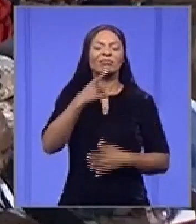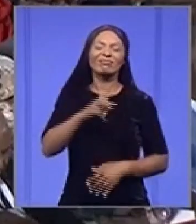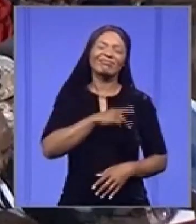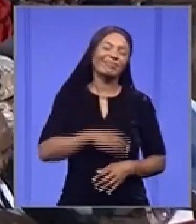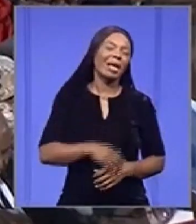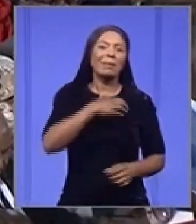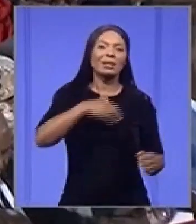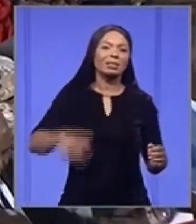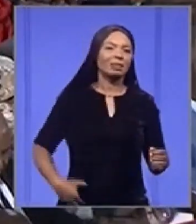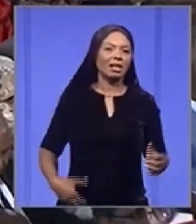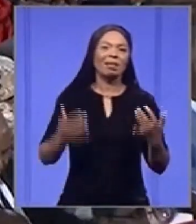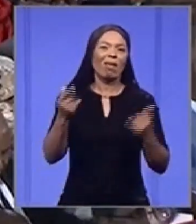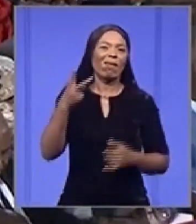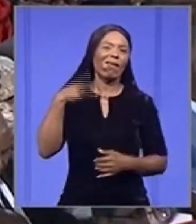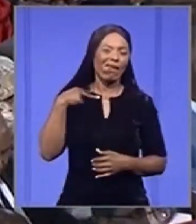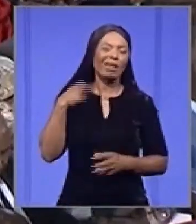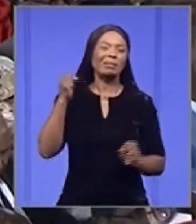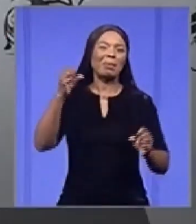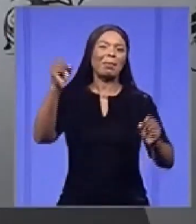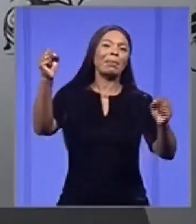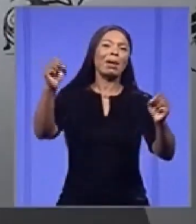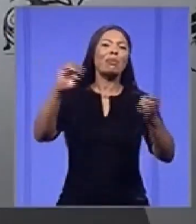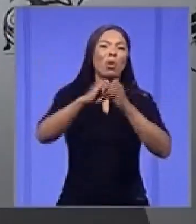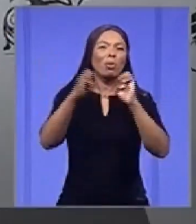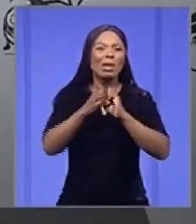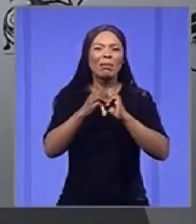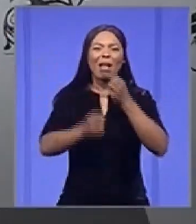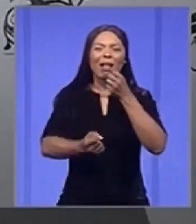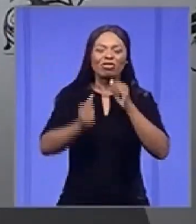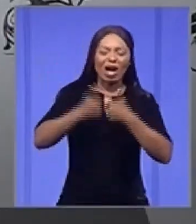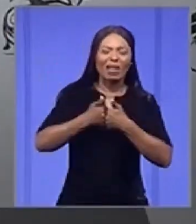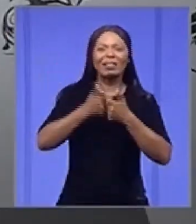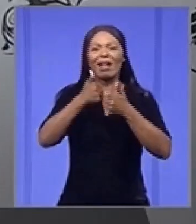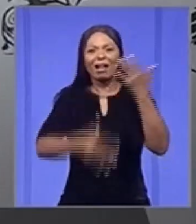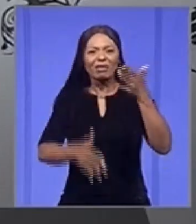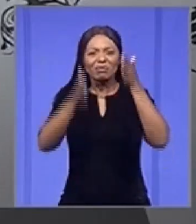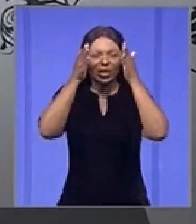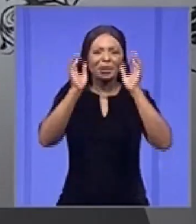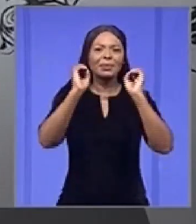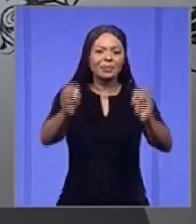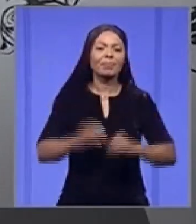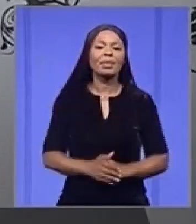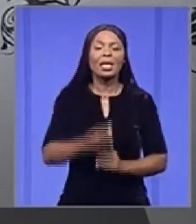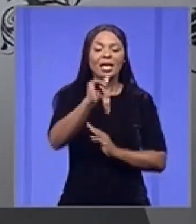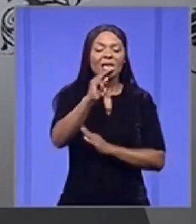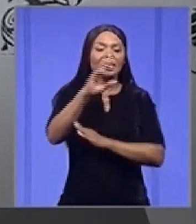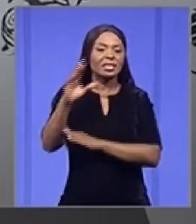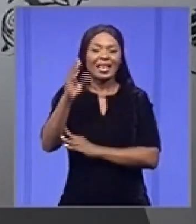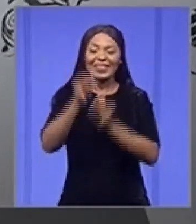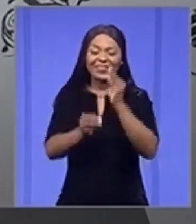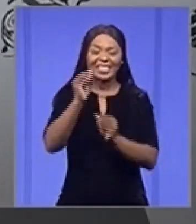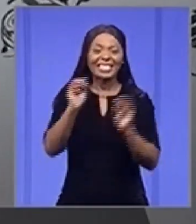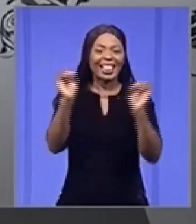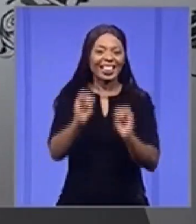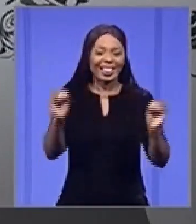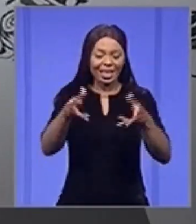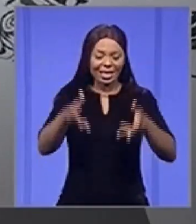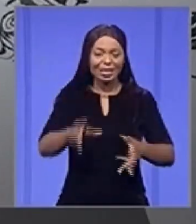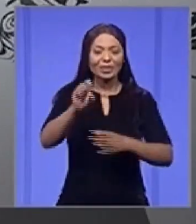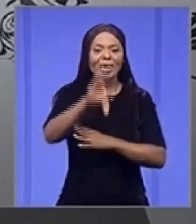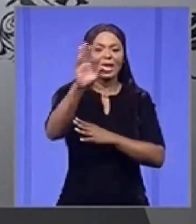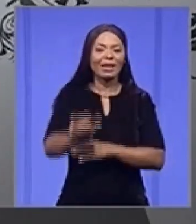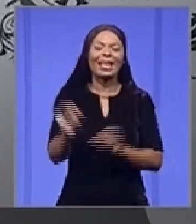se se diragalang mo nageng. This ANC government only achieved and only fixed everything in South Africa. There's absolutely no mention of